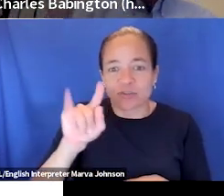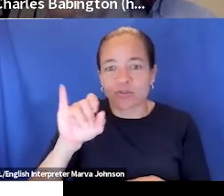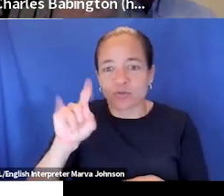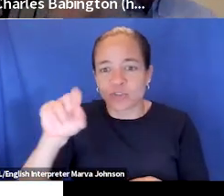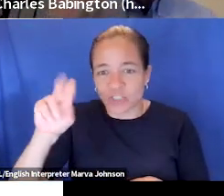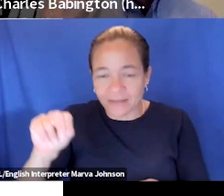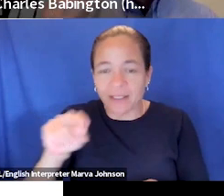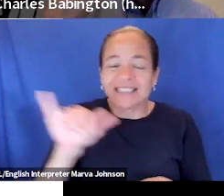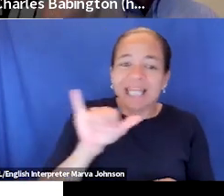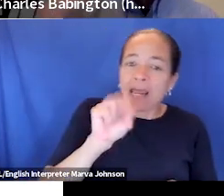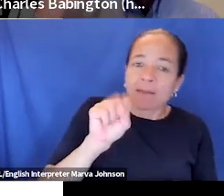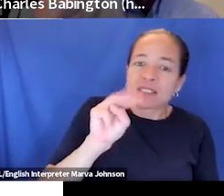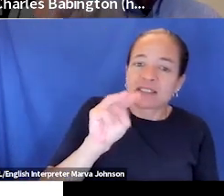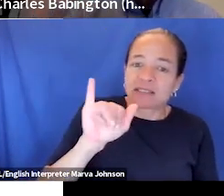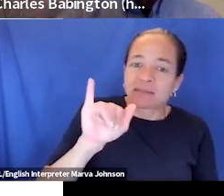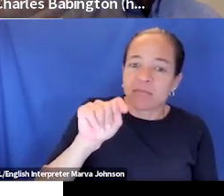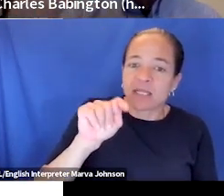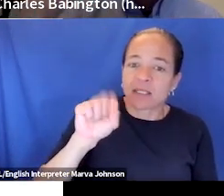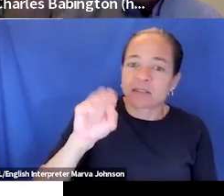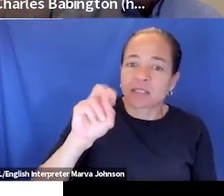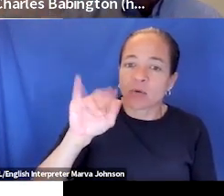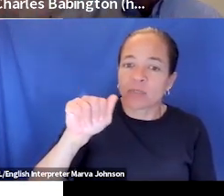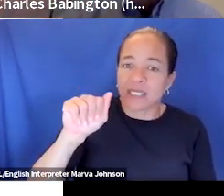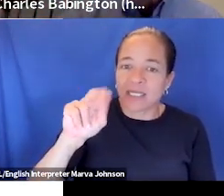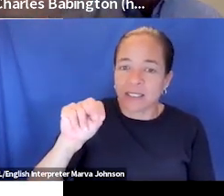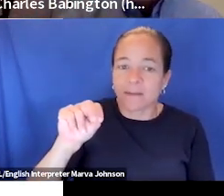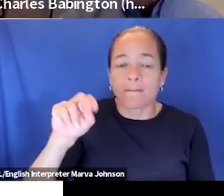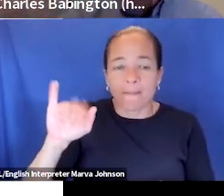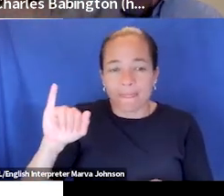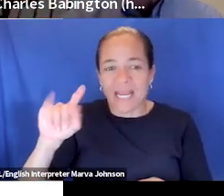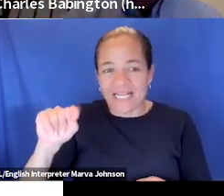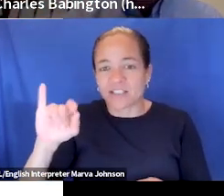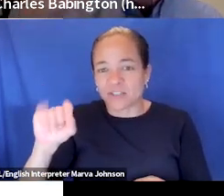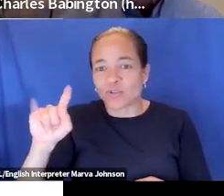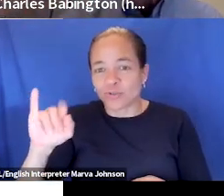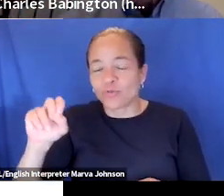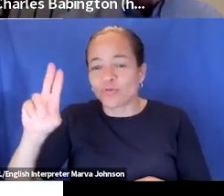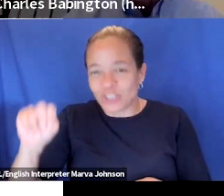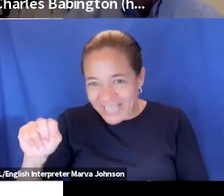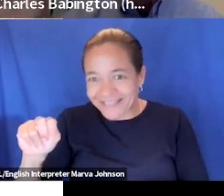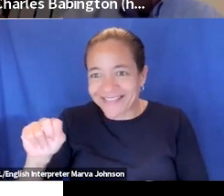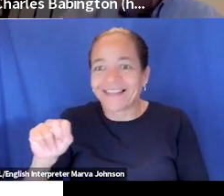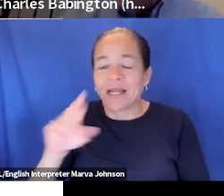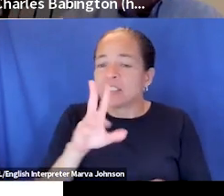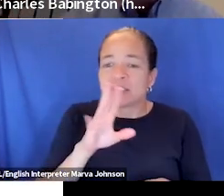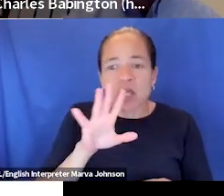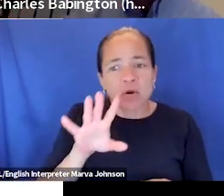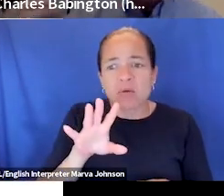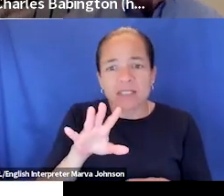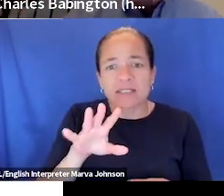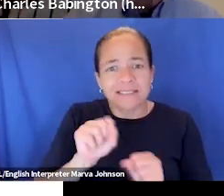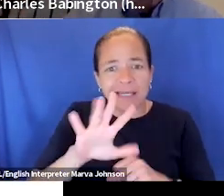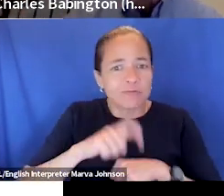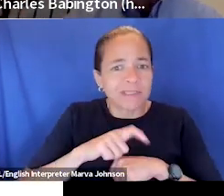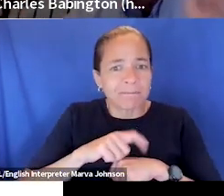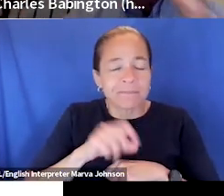institute. So you take these little short, are you sure that's the capital of that state?